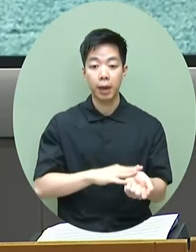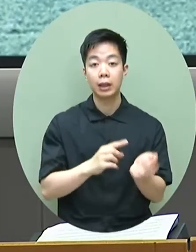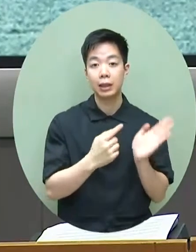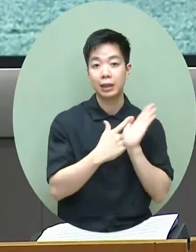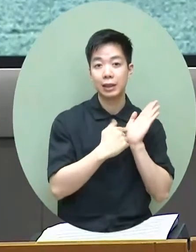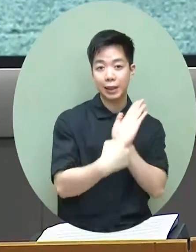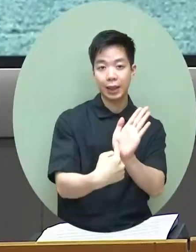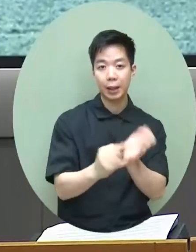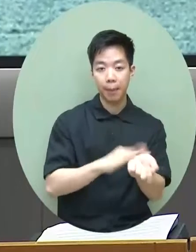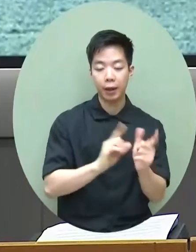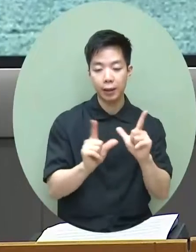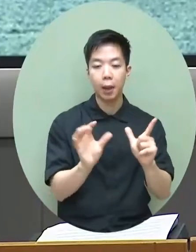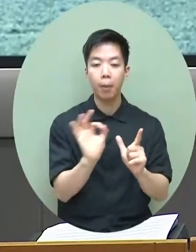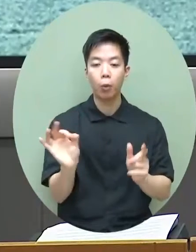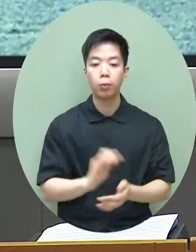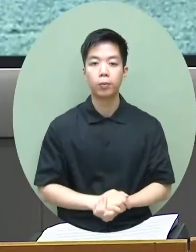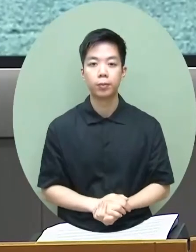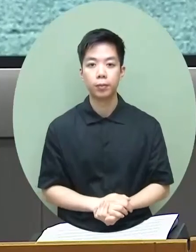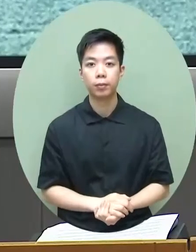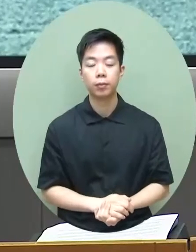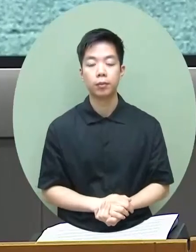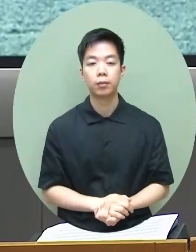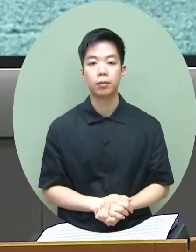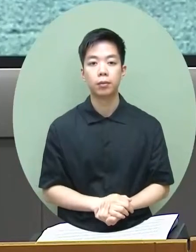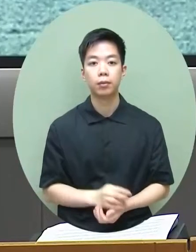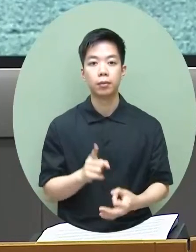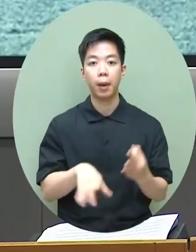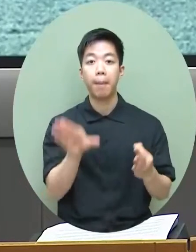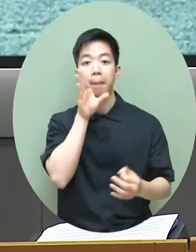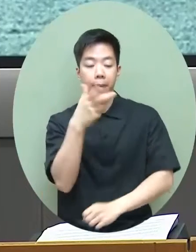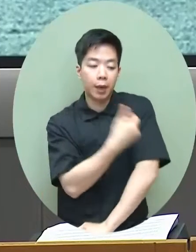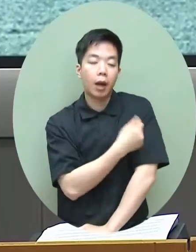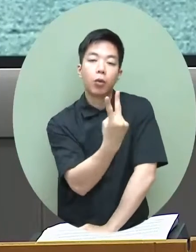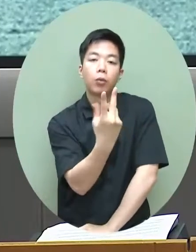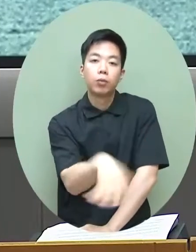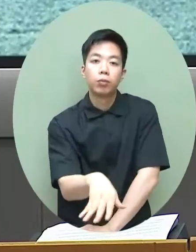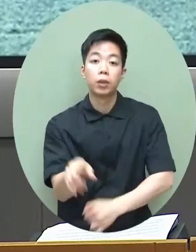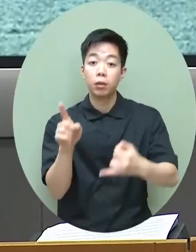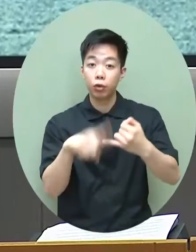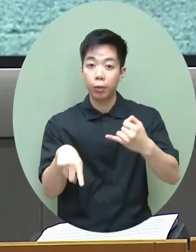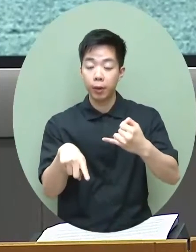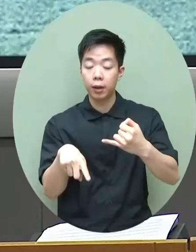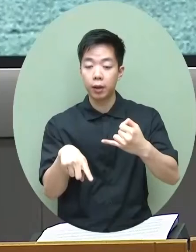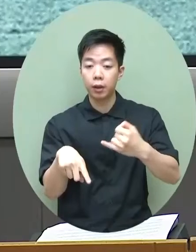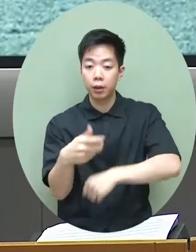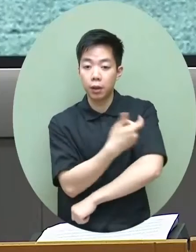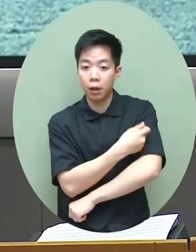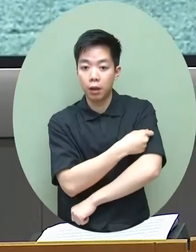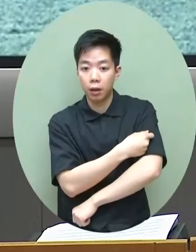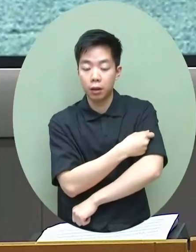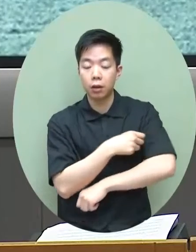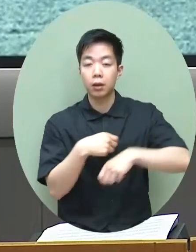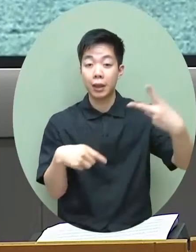He has no symptoms, and he received the 2 BioNTech jabs. The last one was administered on the 9th of